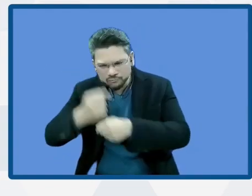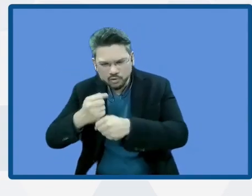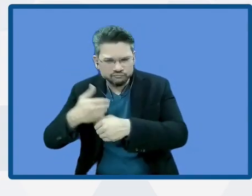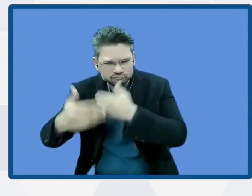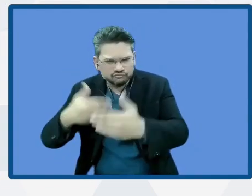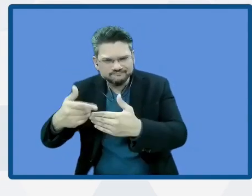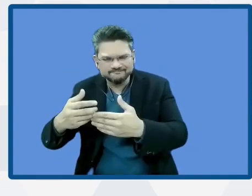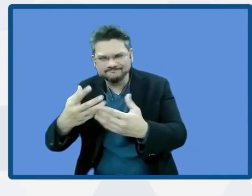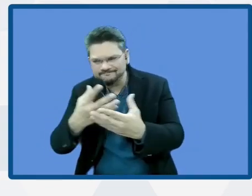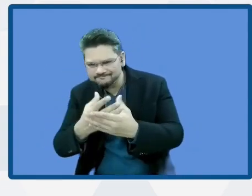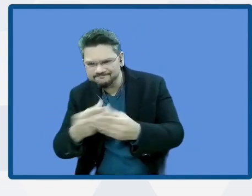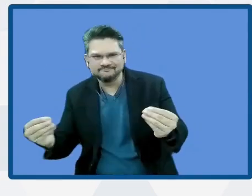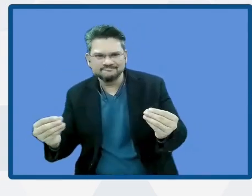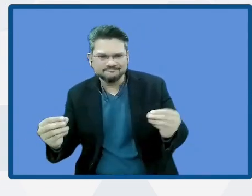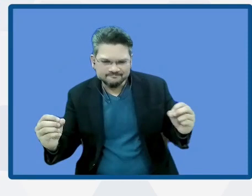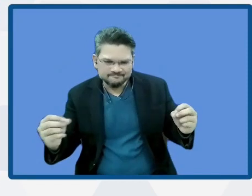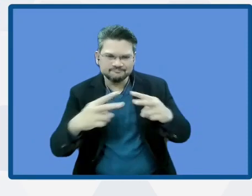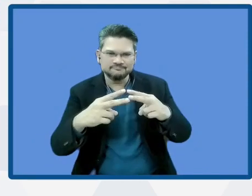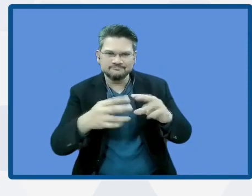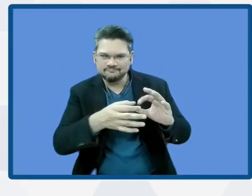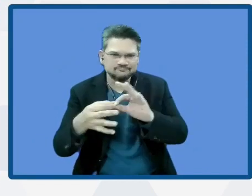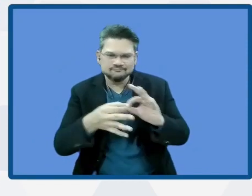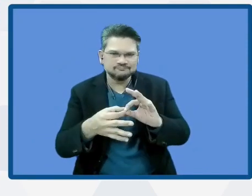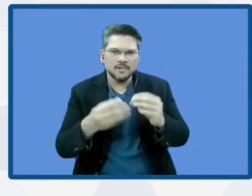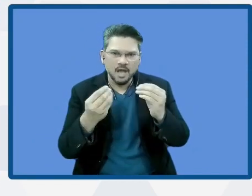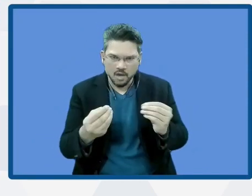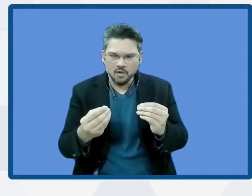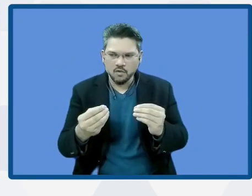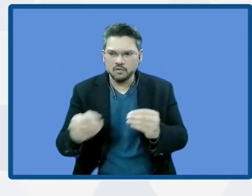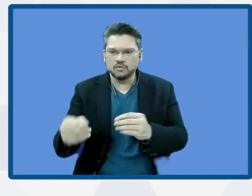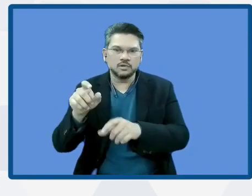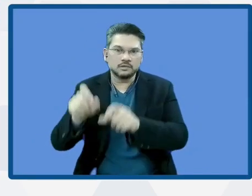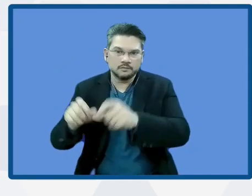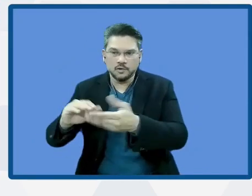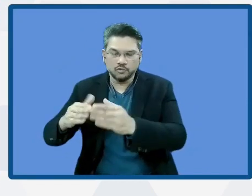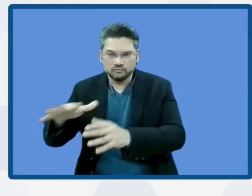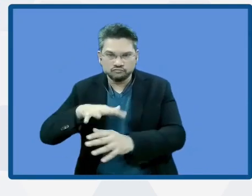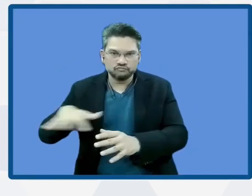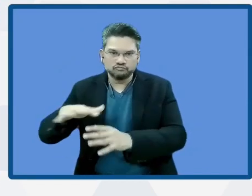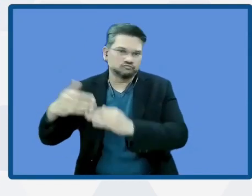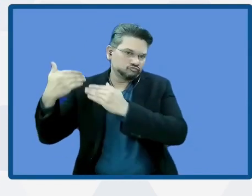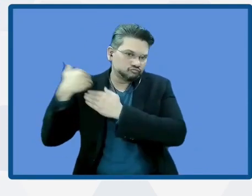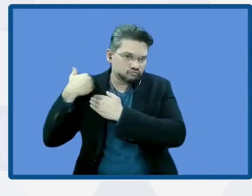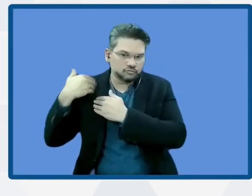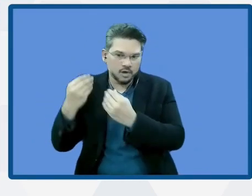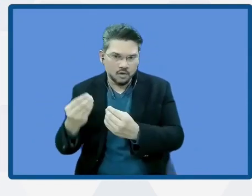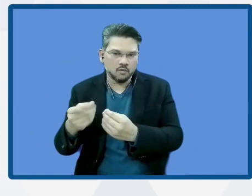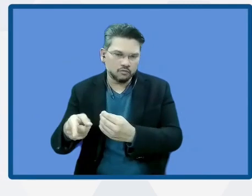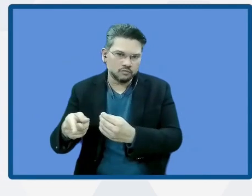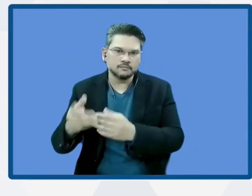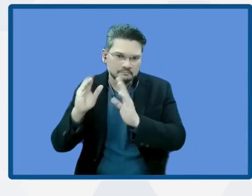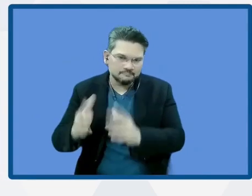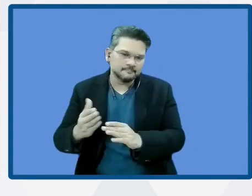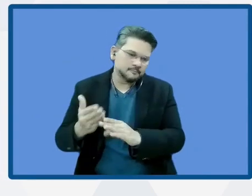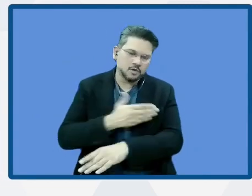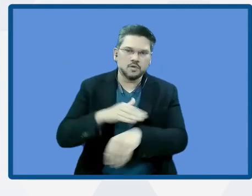emphasizing the role of the communities that must be at the core of early warning systems and that